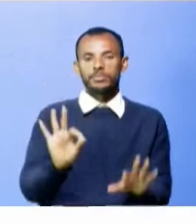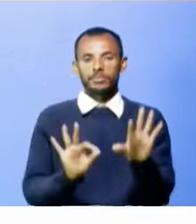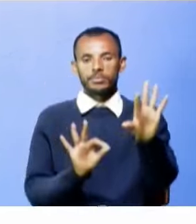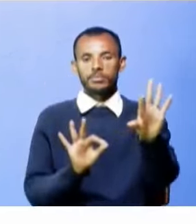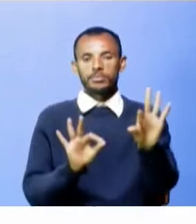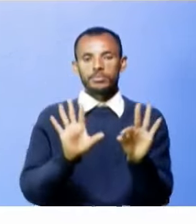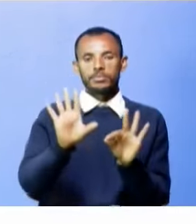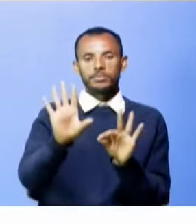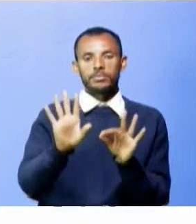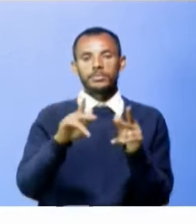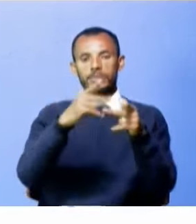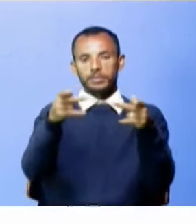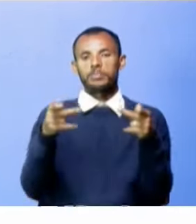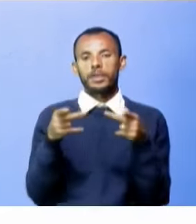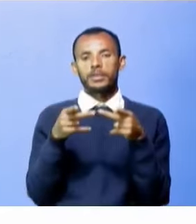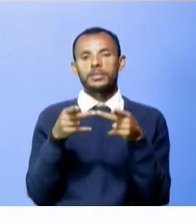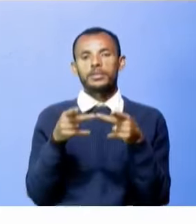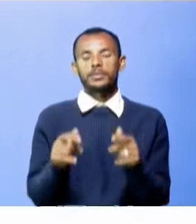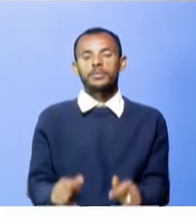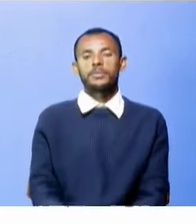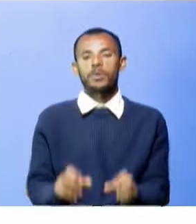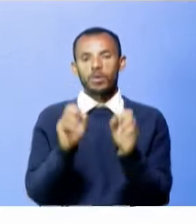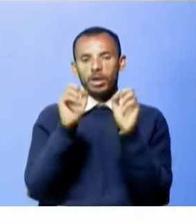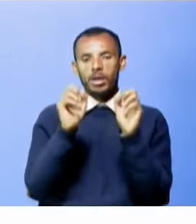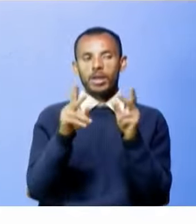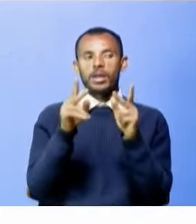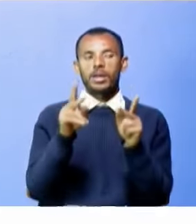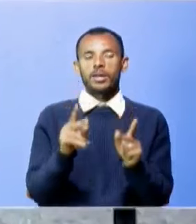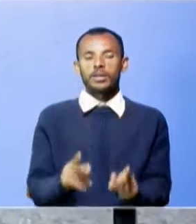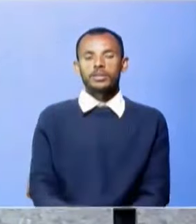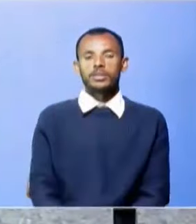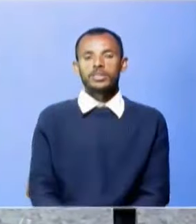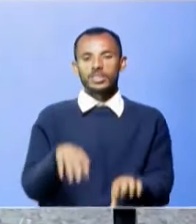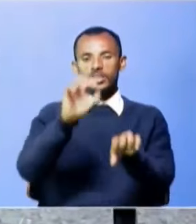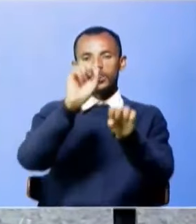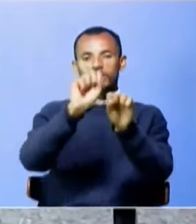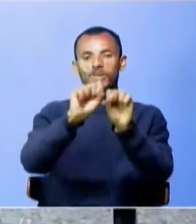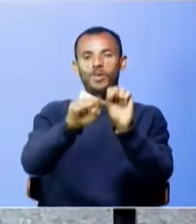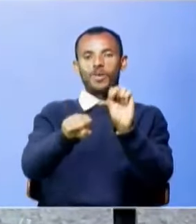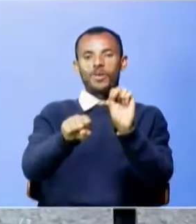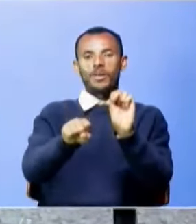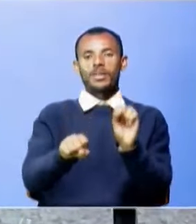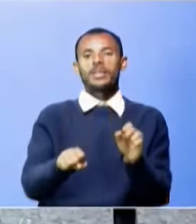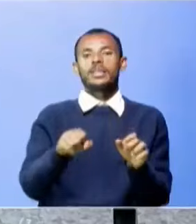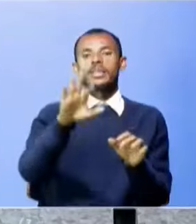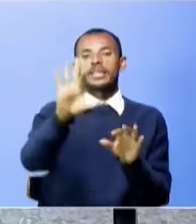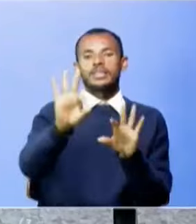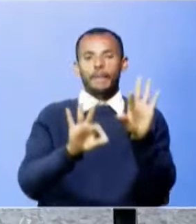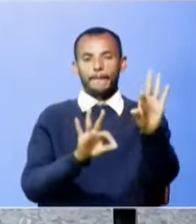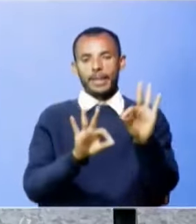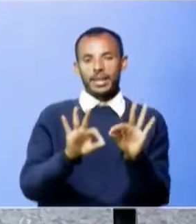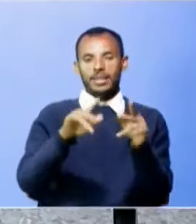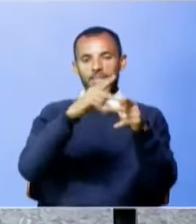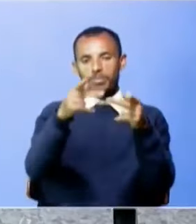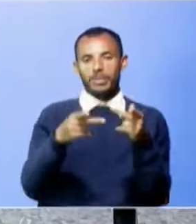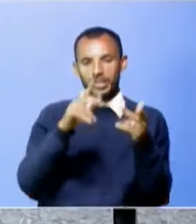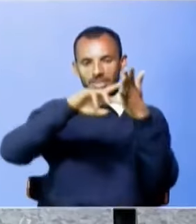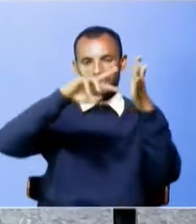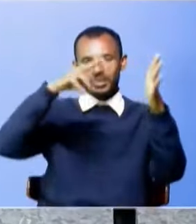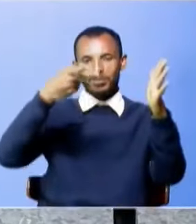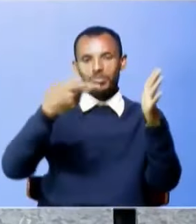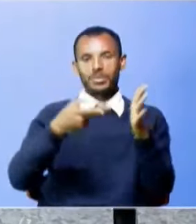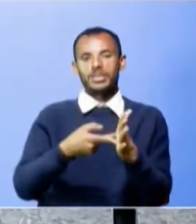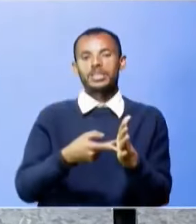Sample space. Okay. So a sample space refers